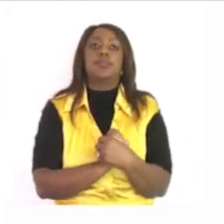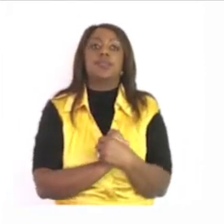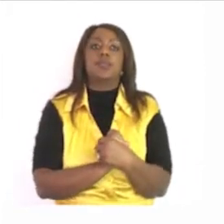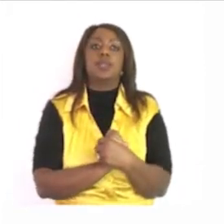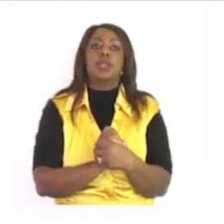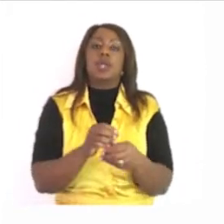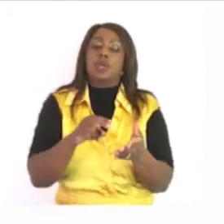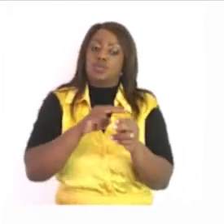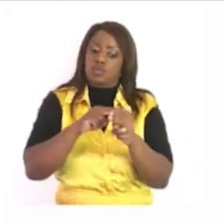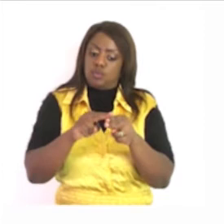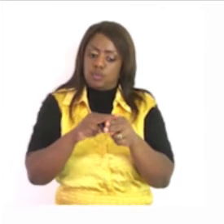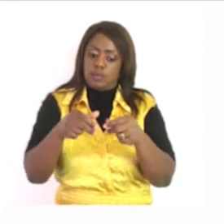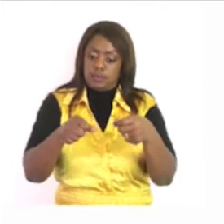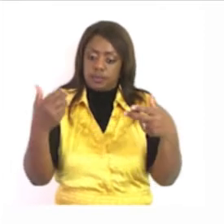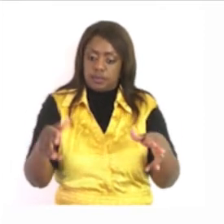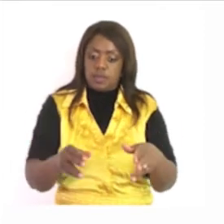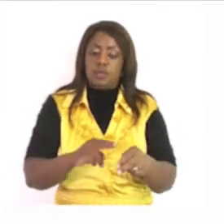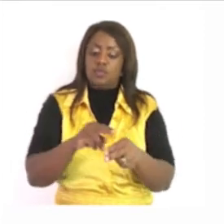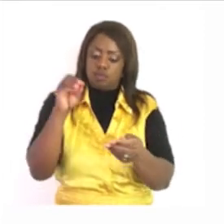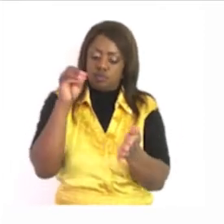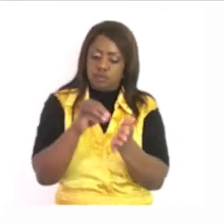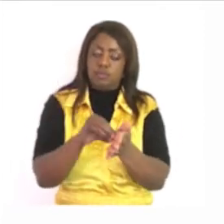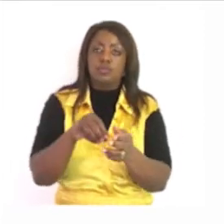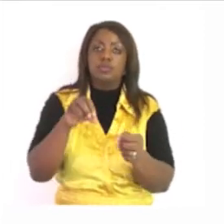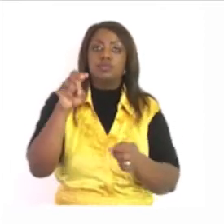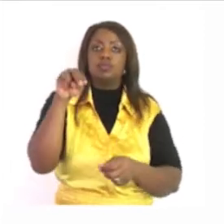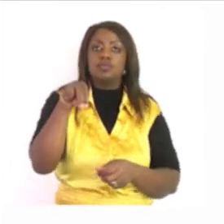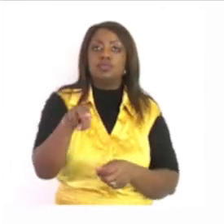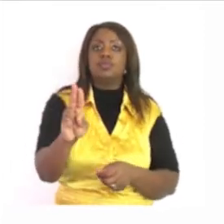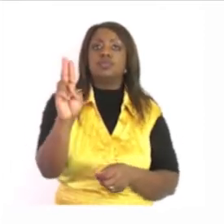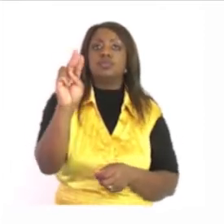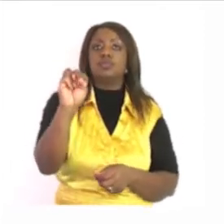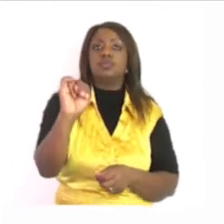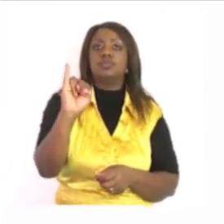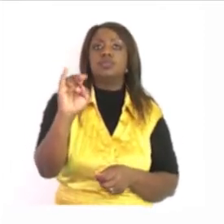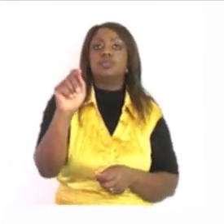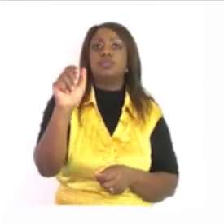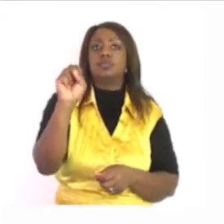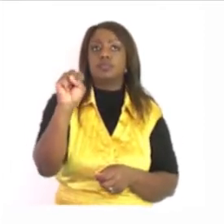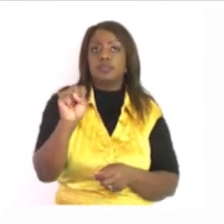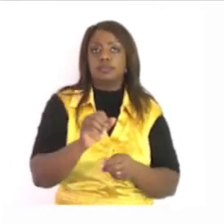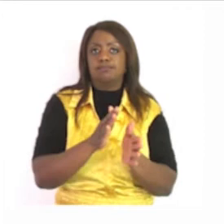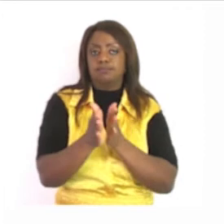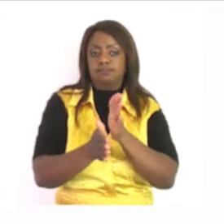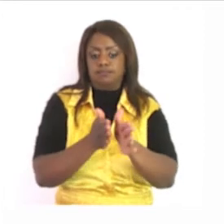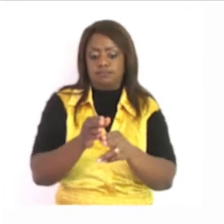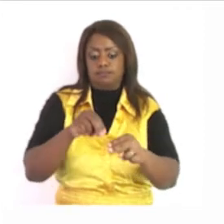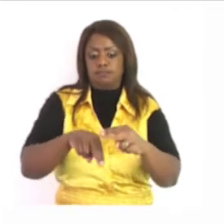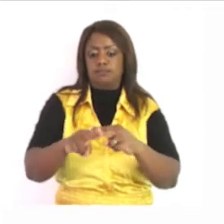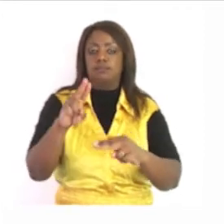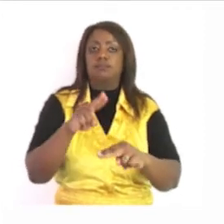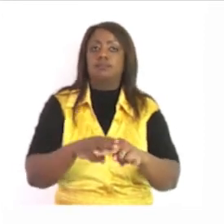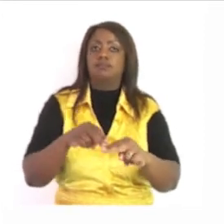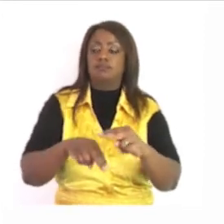Units or measuring units, physical quantity of measure for